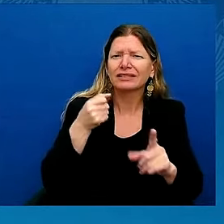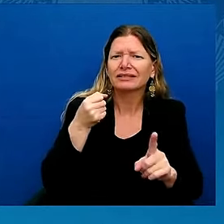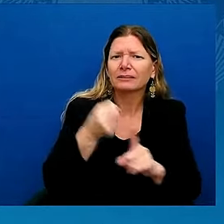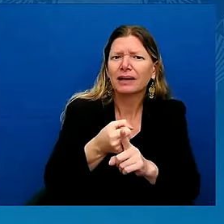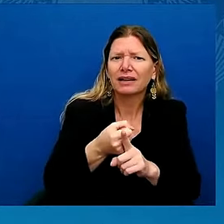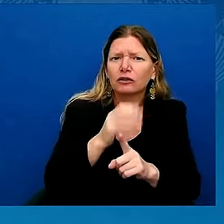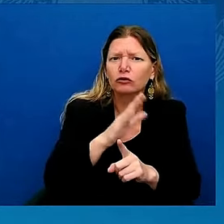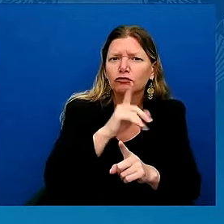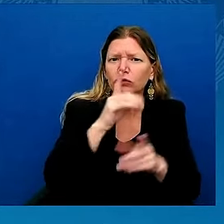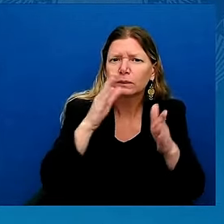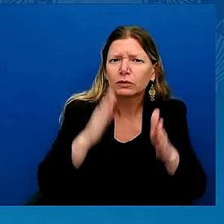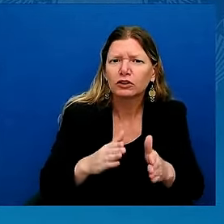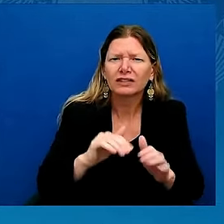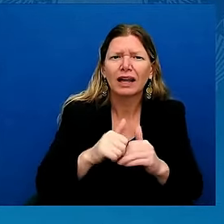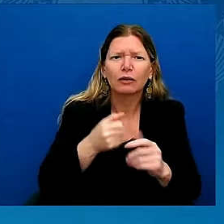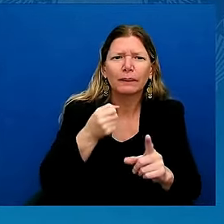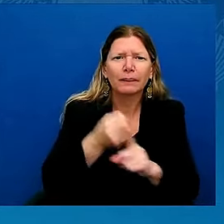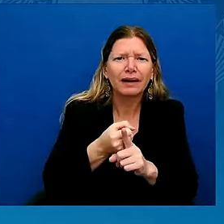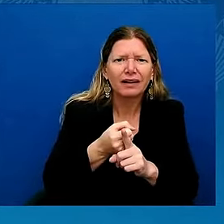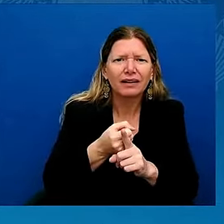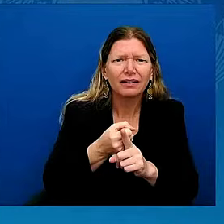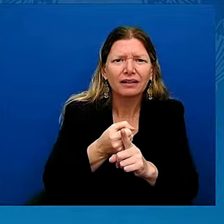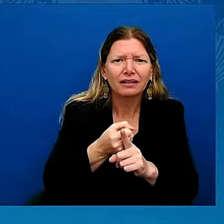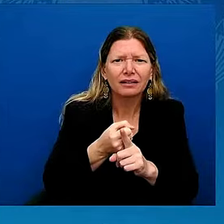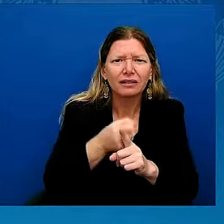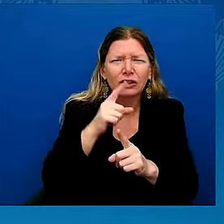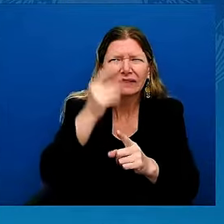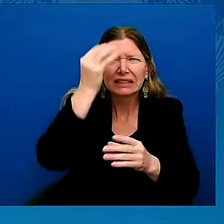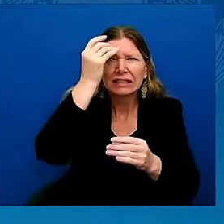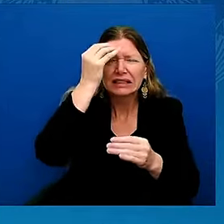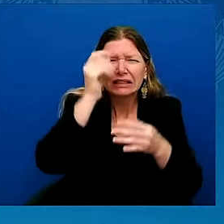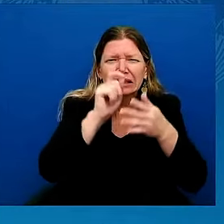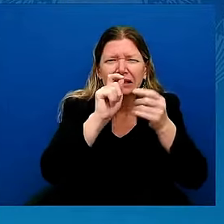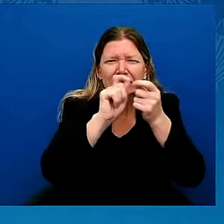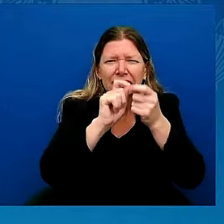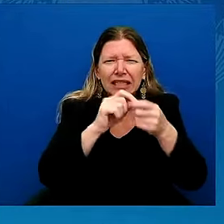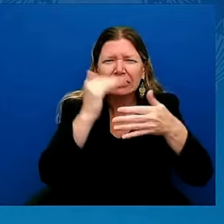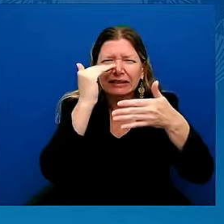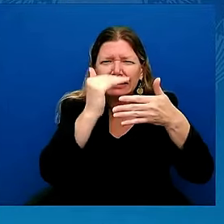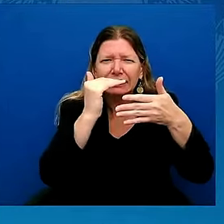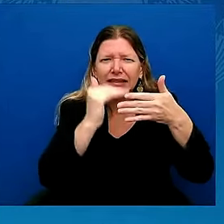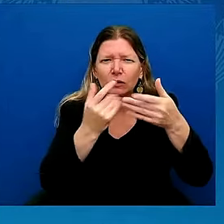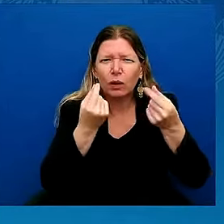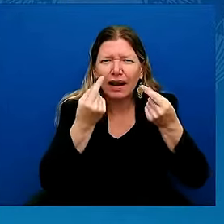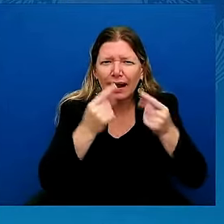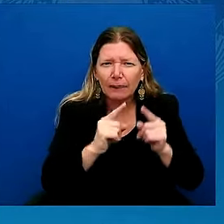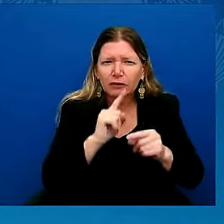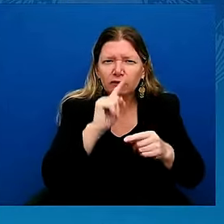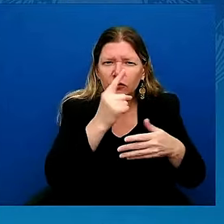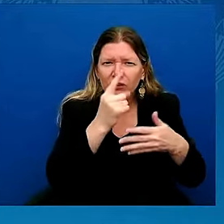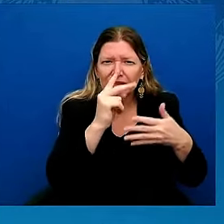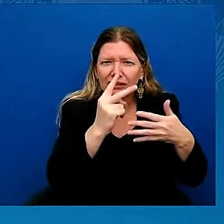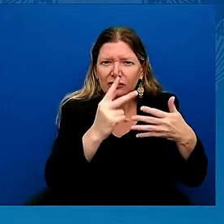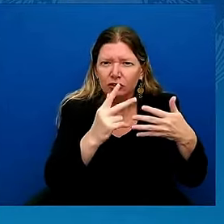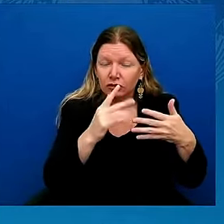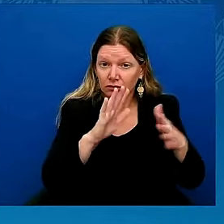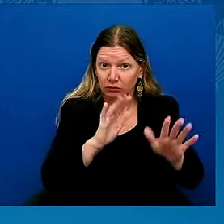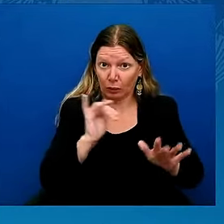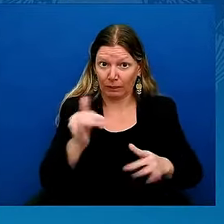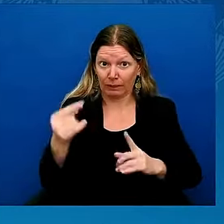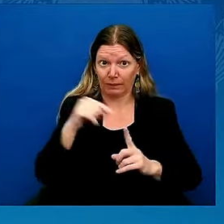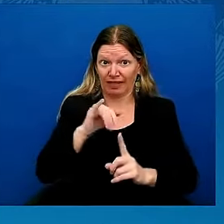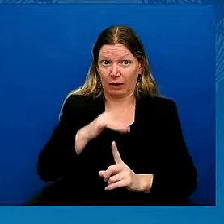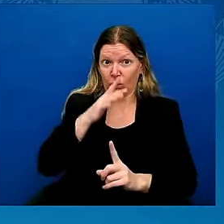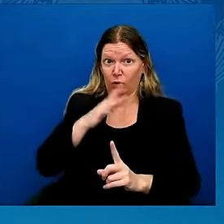next to a perfect stranger, going to a city where she's never been, to go and receive a medical